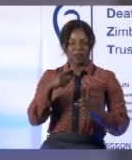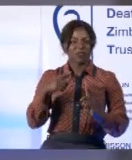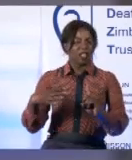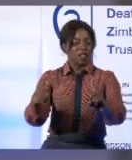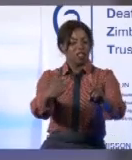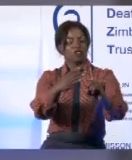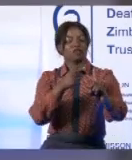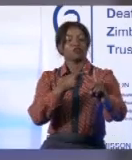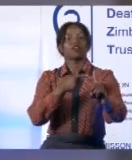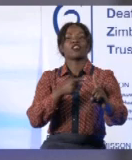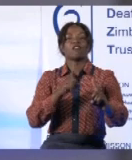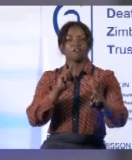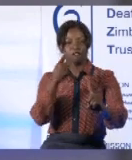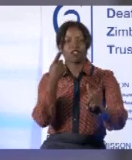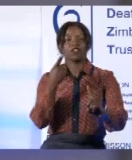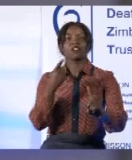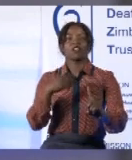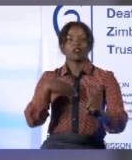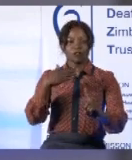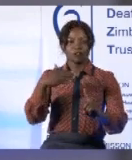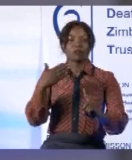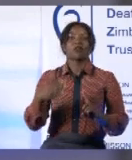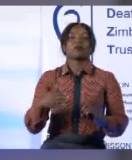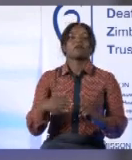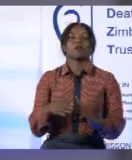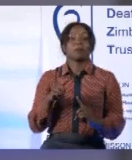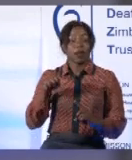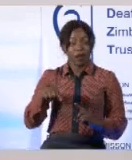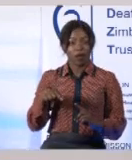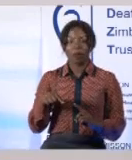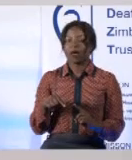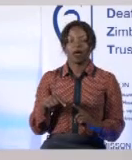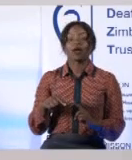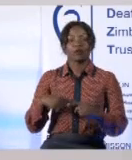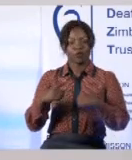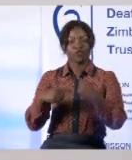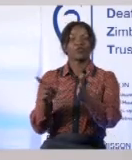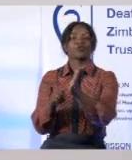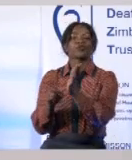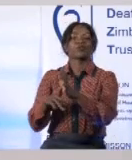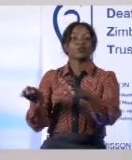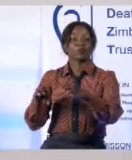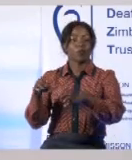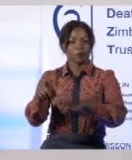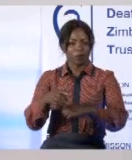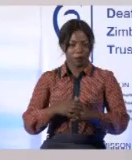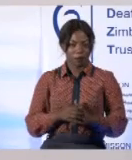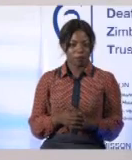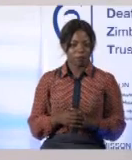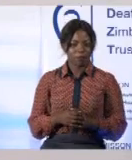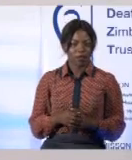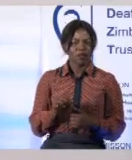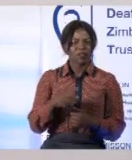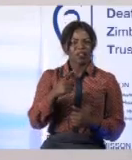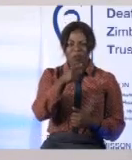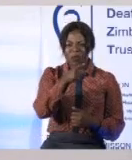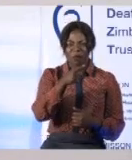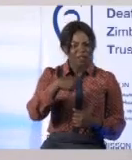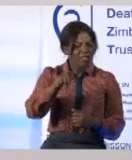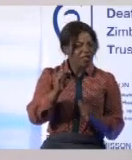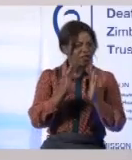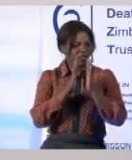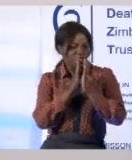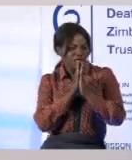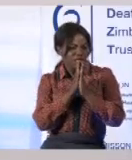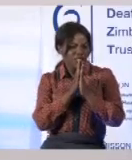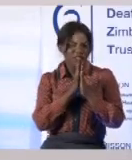want to achieve, I'll keep on doing it. Another viewer is asking, are you religious? Are you spiritual? Do